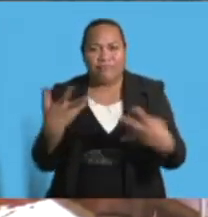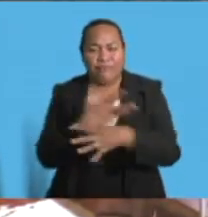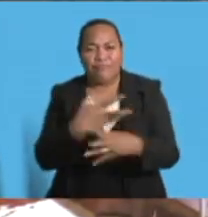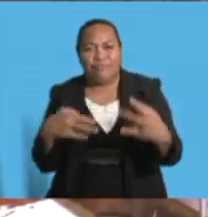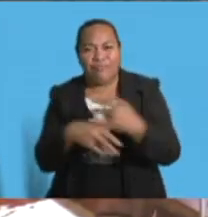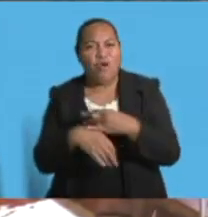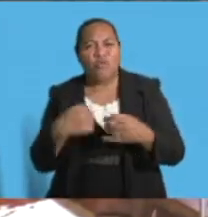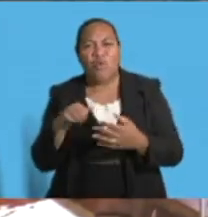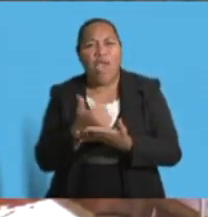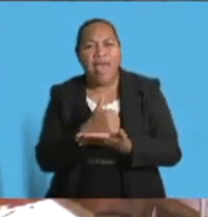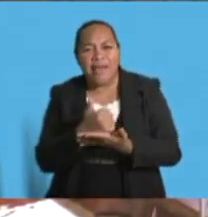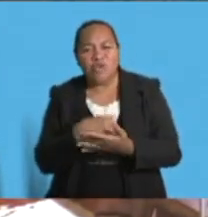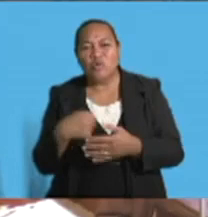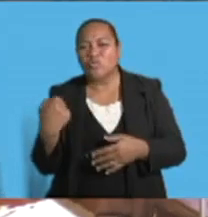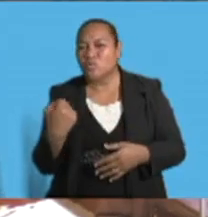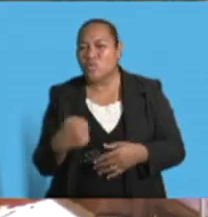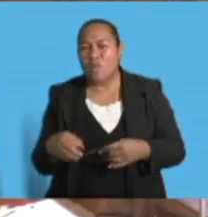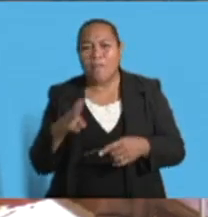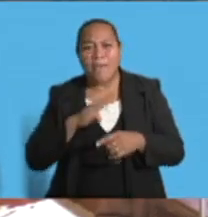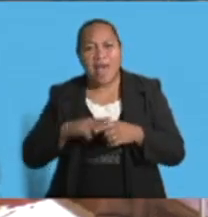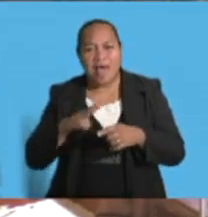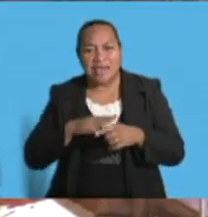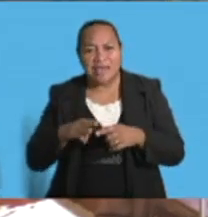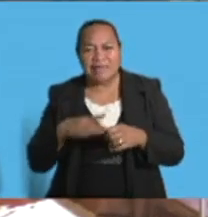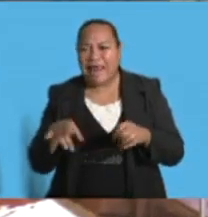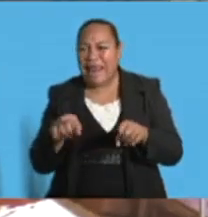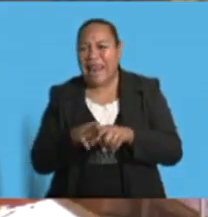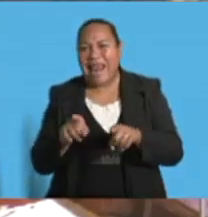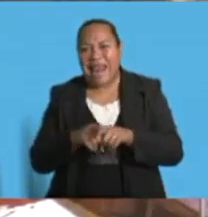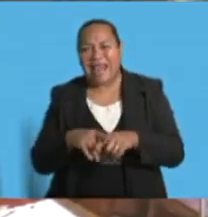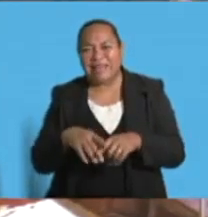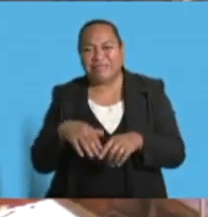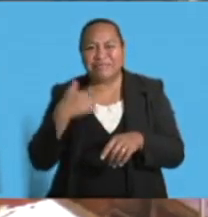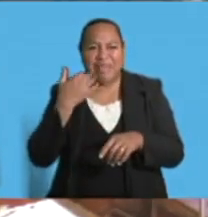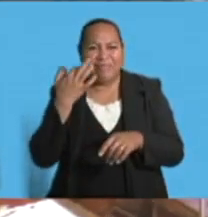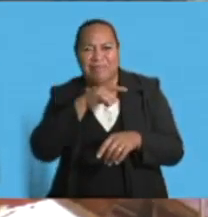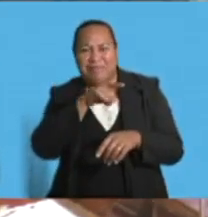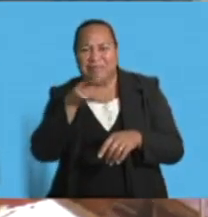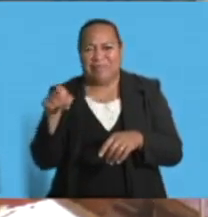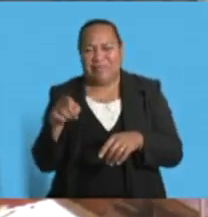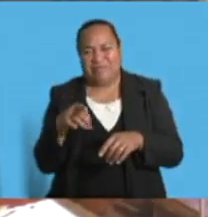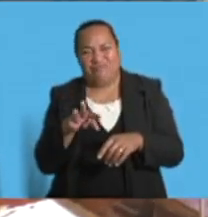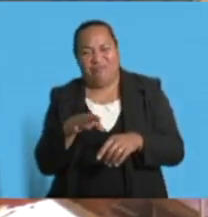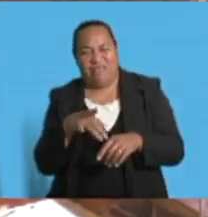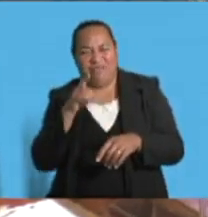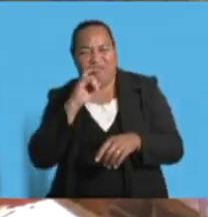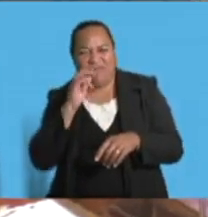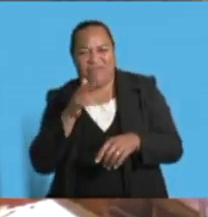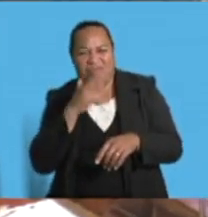message, and it is full of comedy performed by some B-grade comedians.